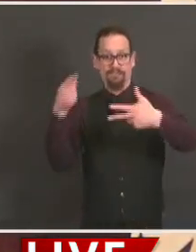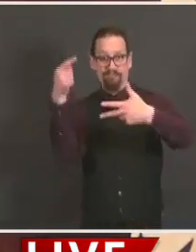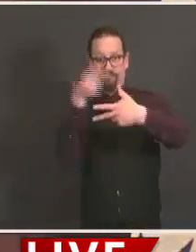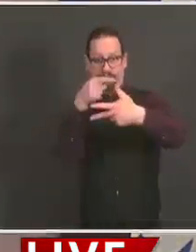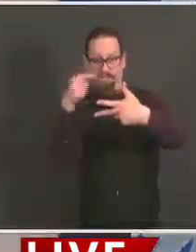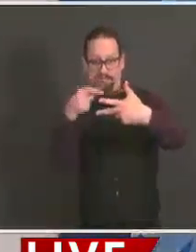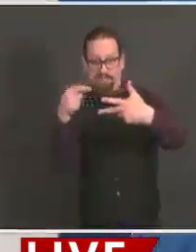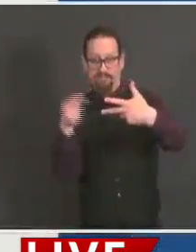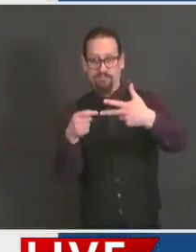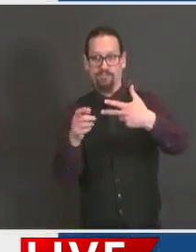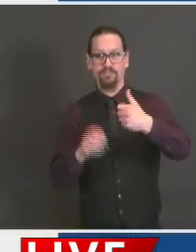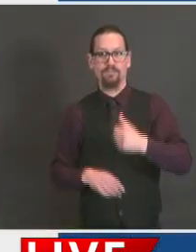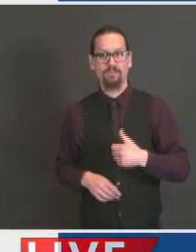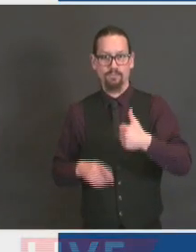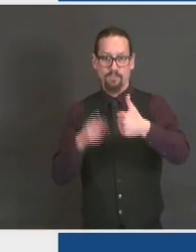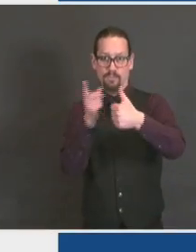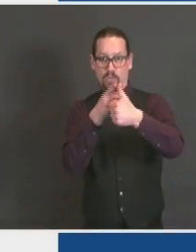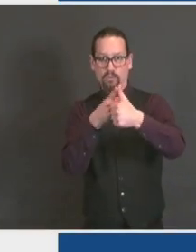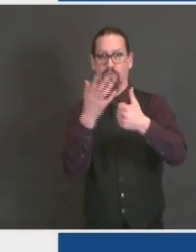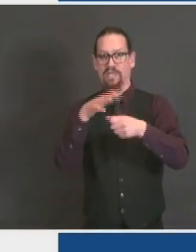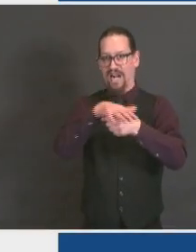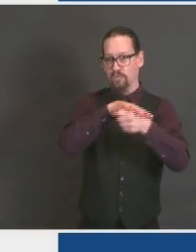locations.